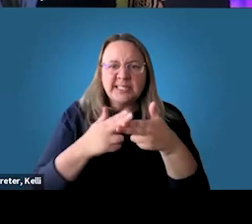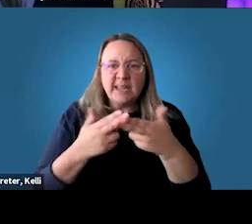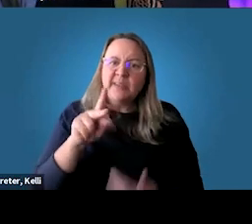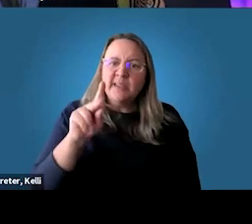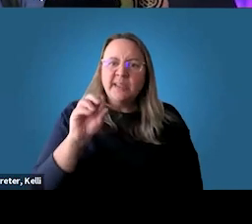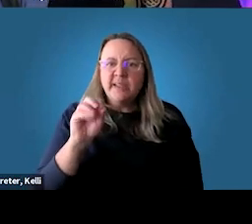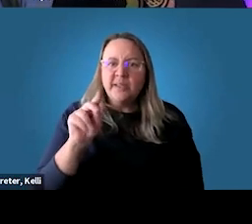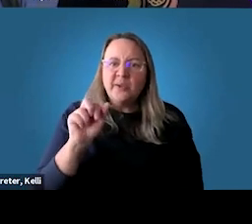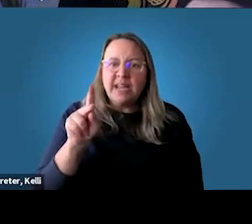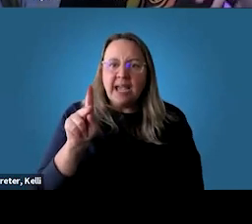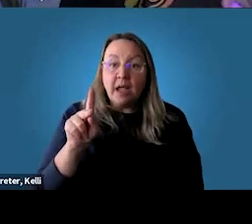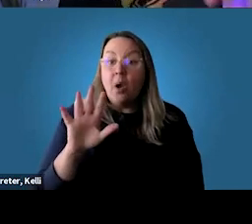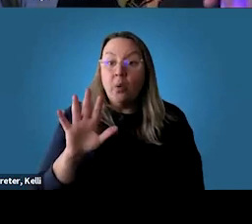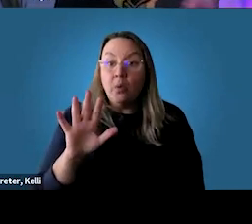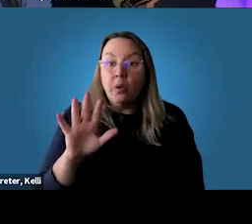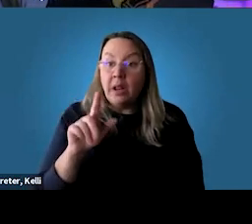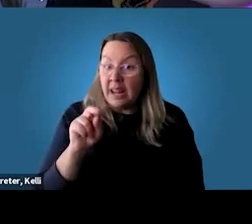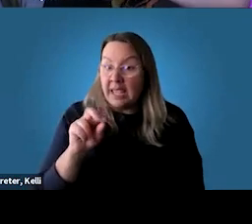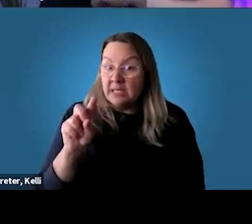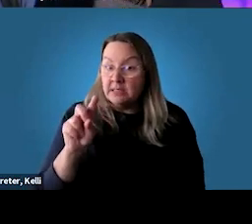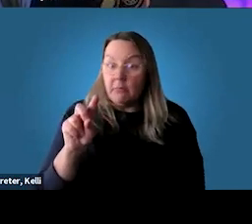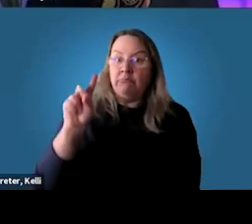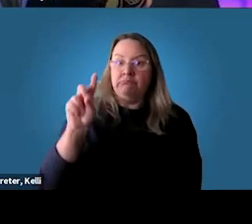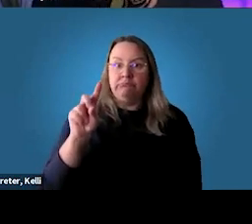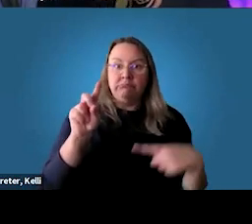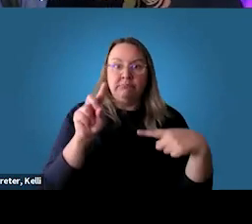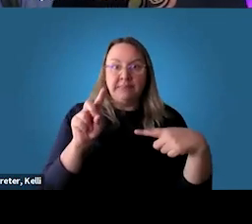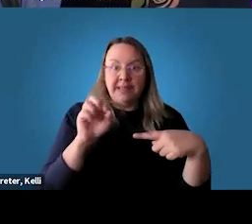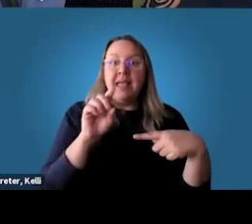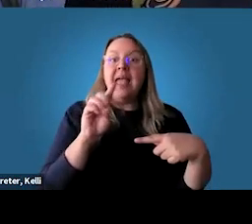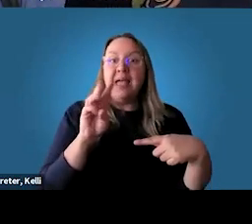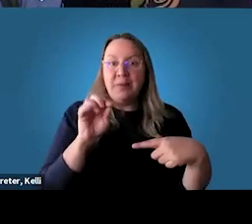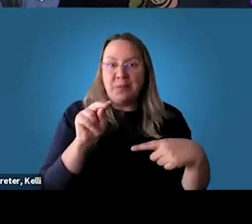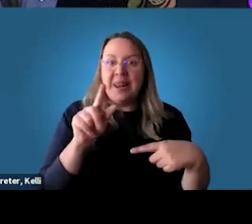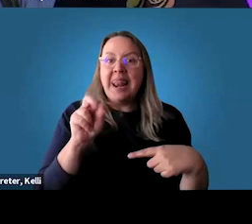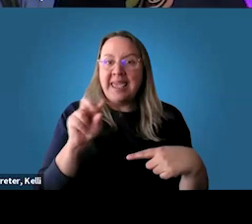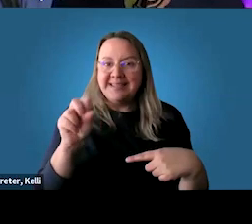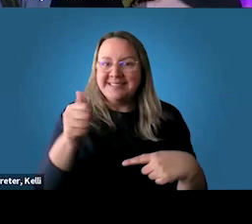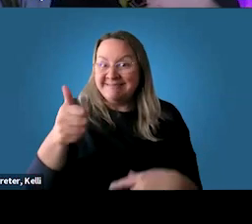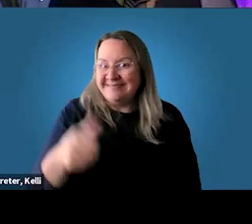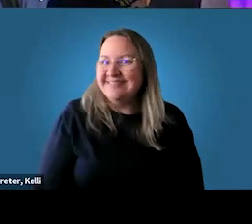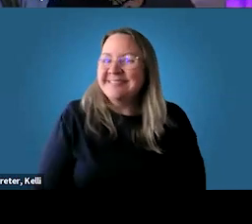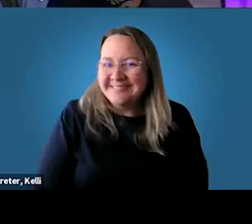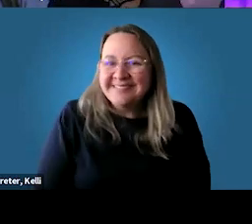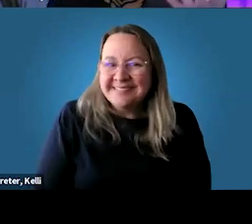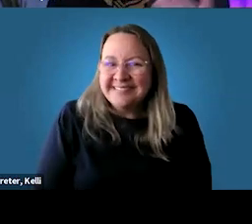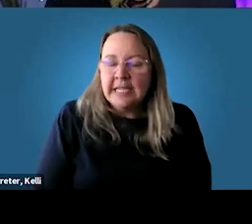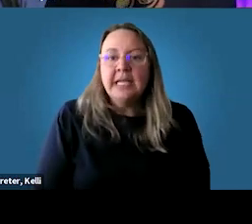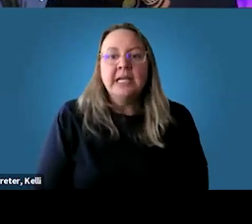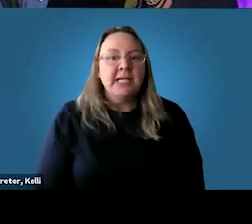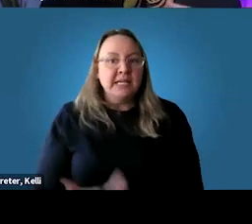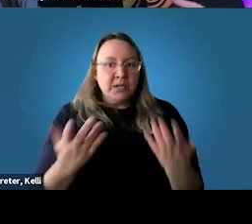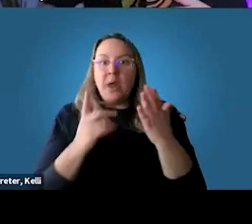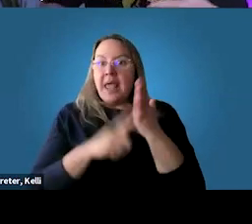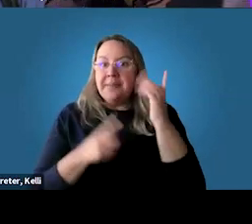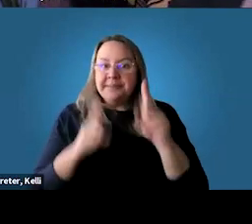Kodak was an individual too. Land. Oh, we got a winner there. Edwin Land. Exactly. Great job there. So here's how he developed this.